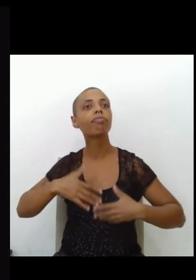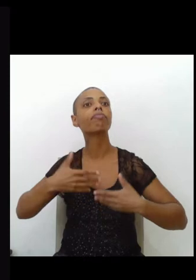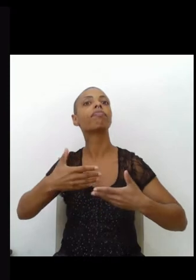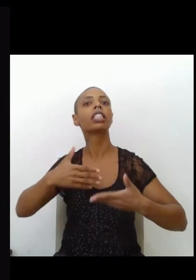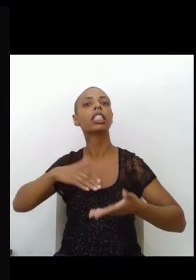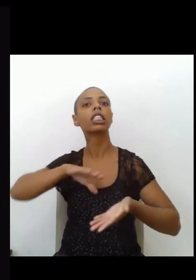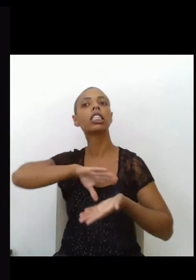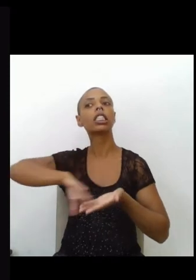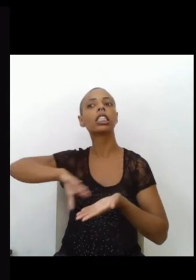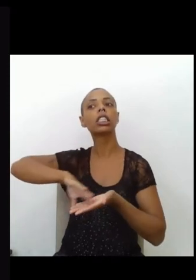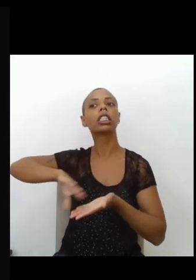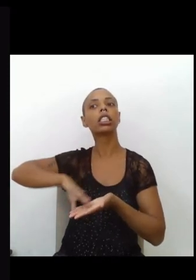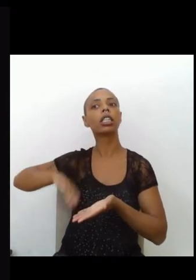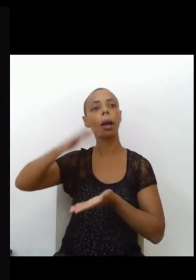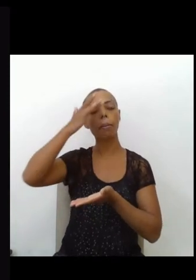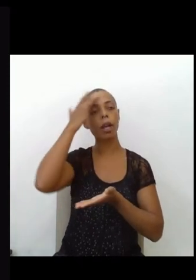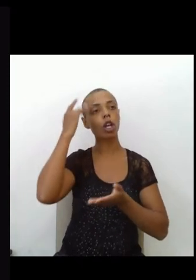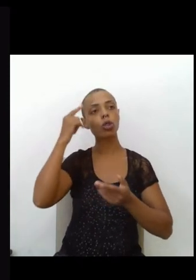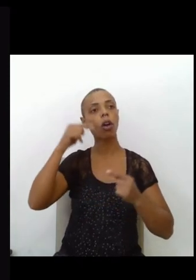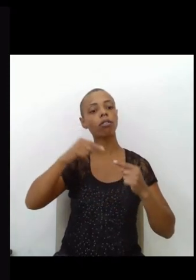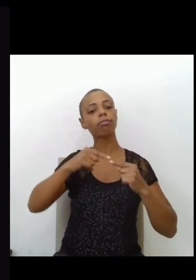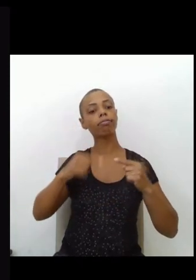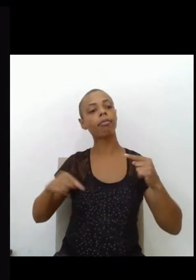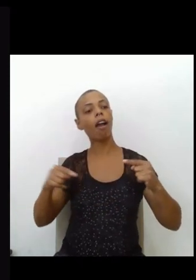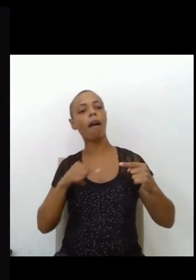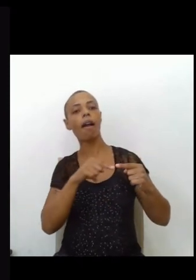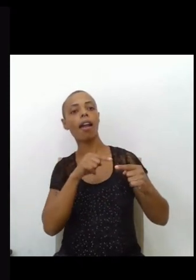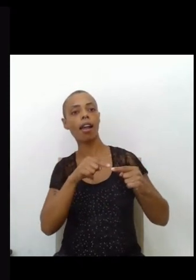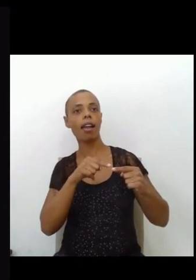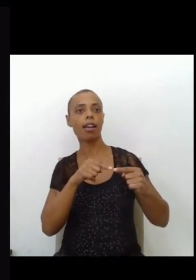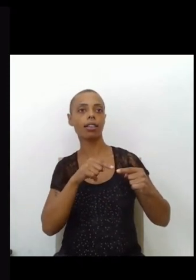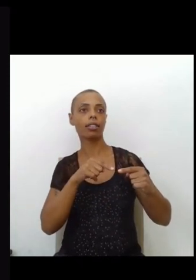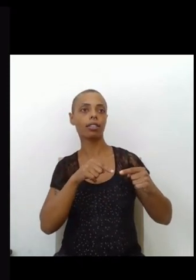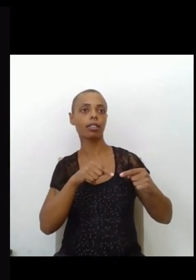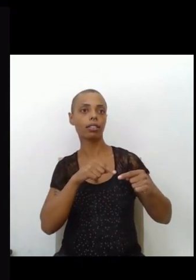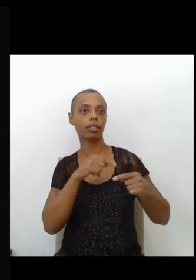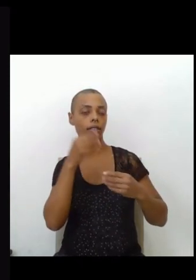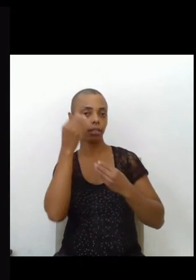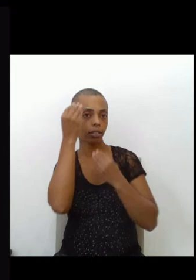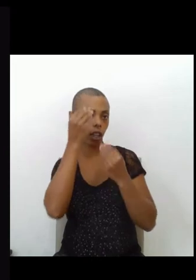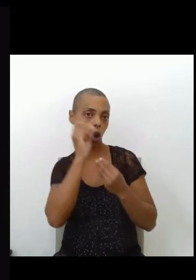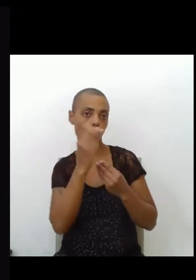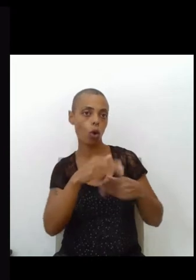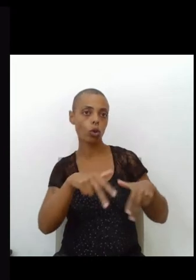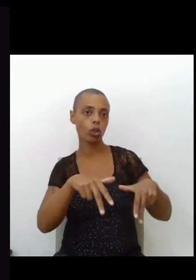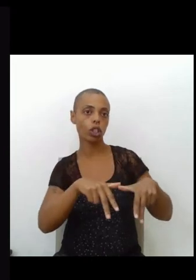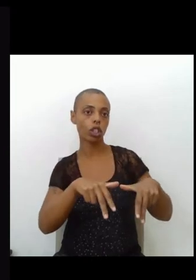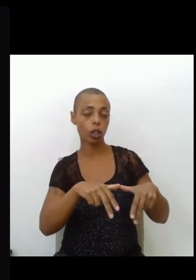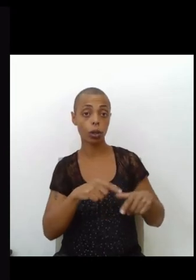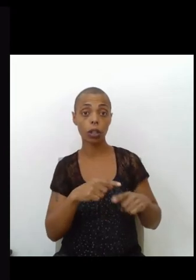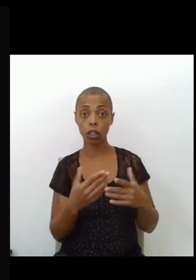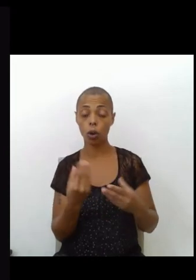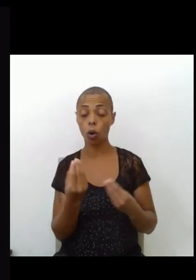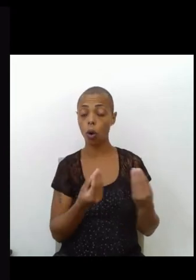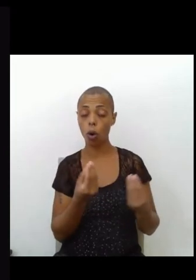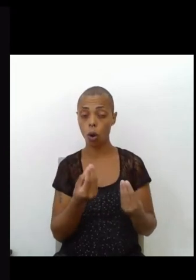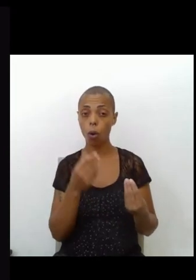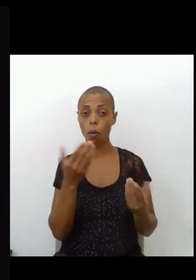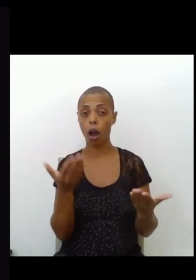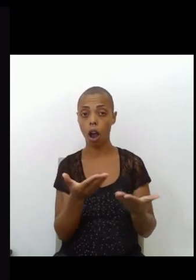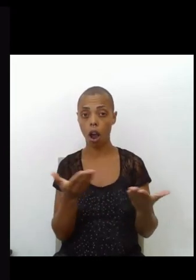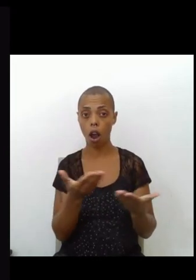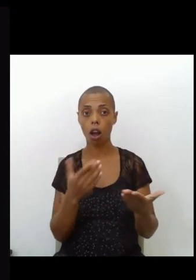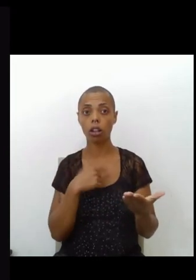one of the challenges that the gender and sex order faces currently is the rigid binary brought by